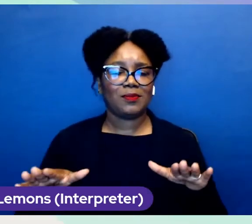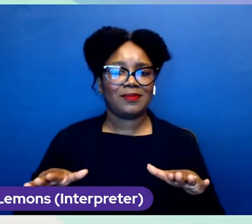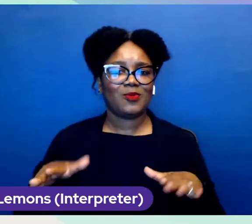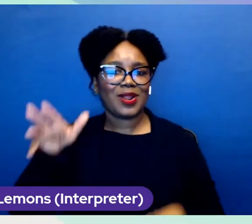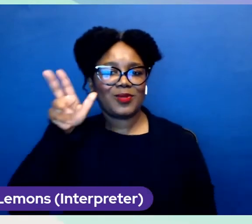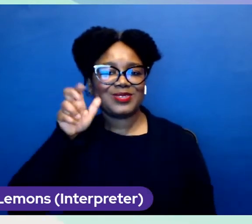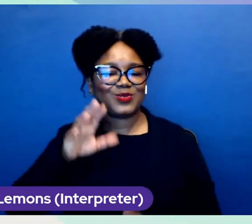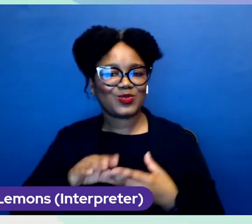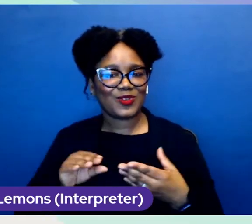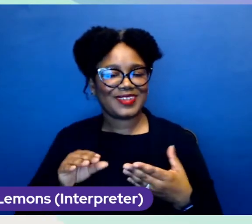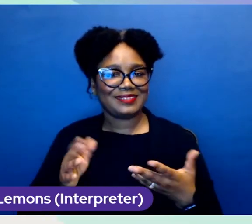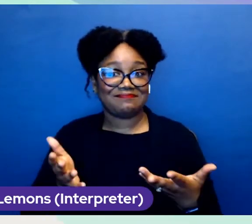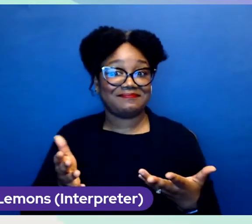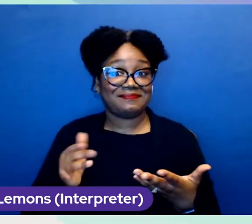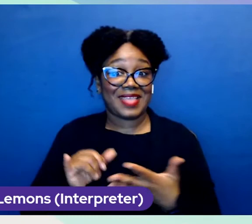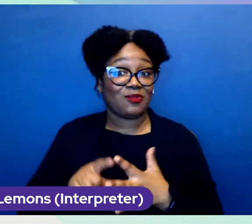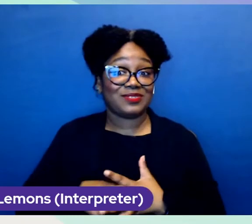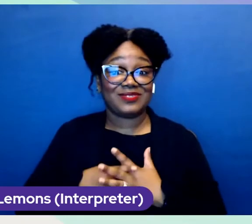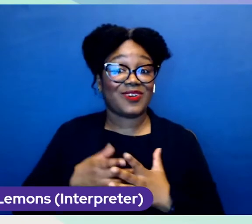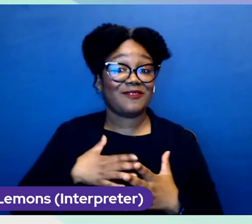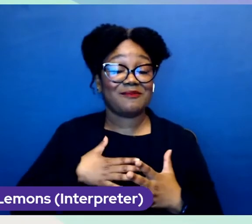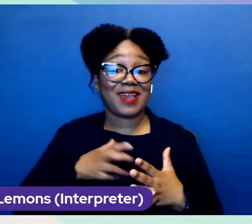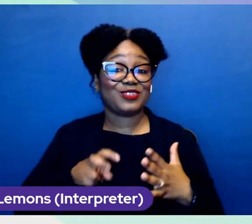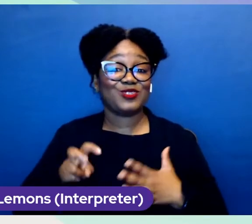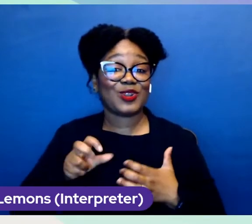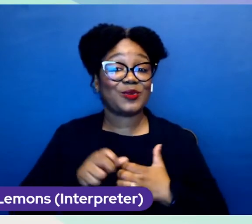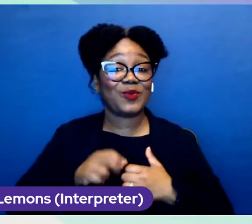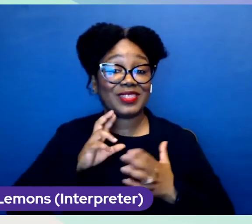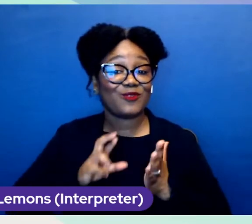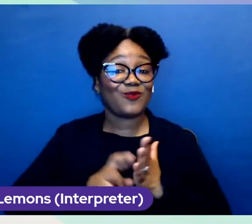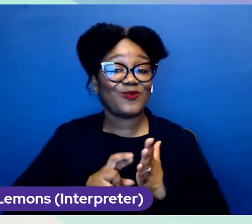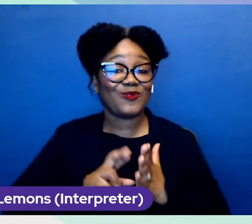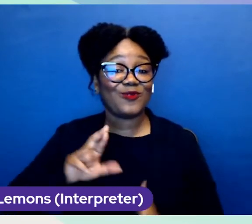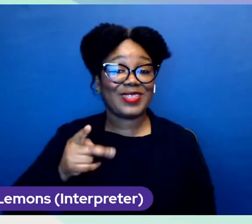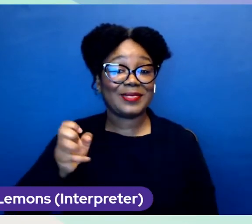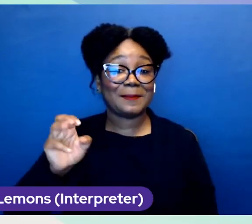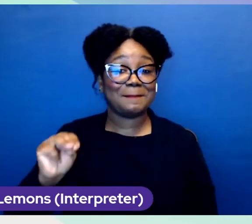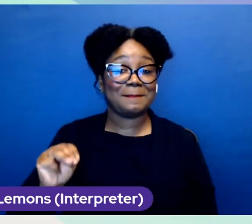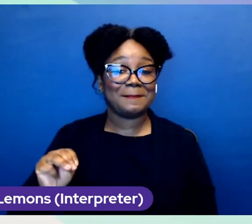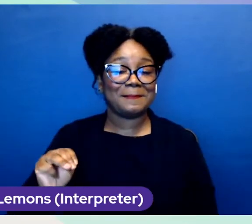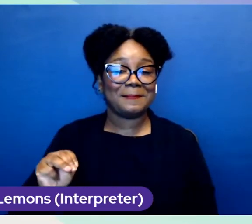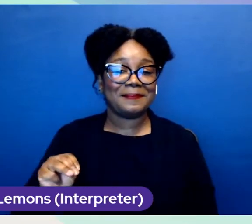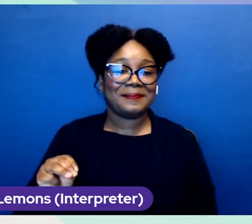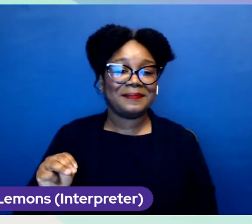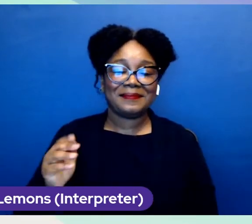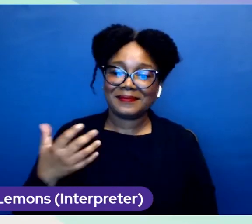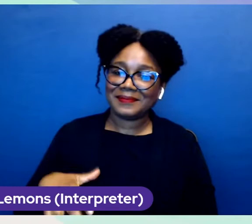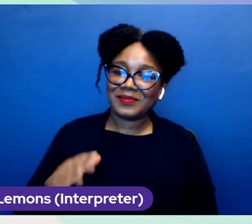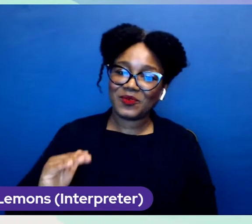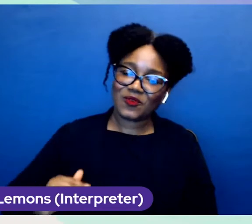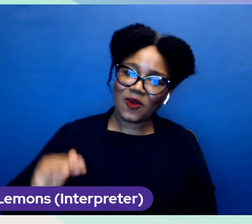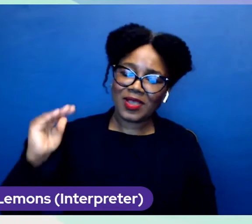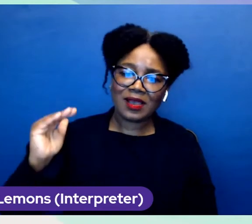of my journey with rhythm. You know, when I was growing up, I couldn't see many women playing drums,